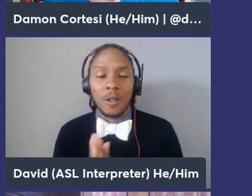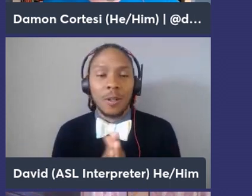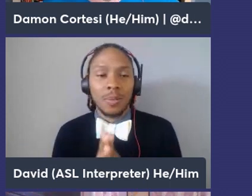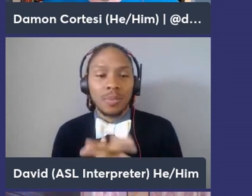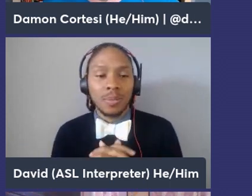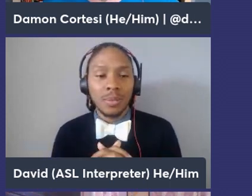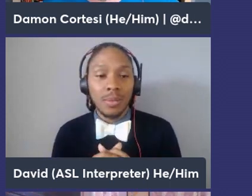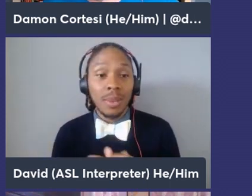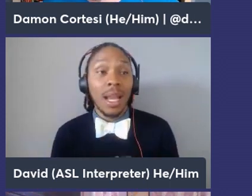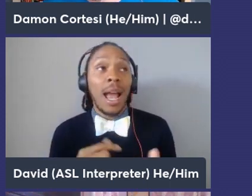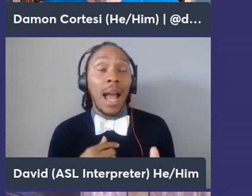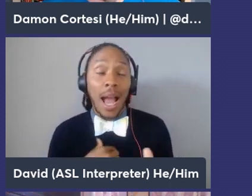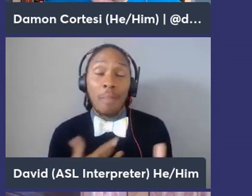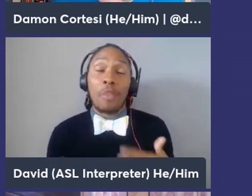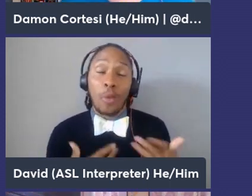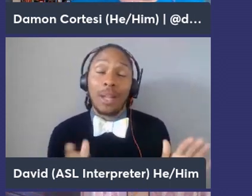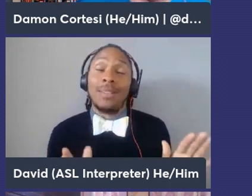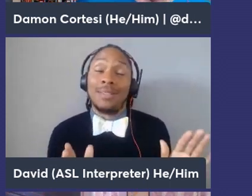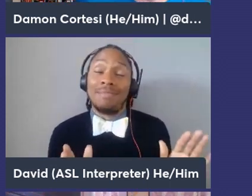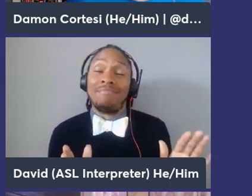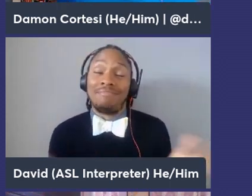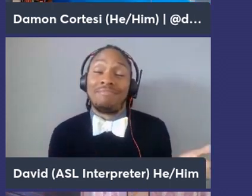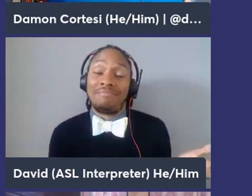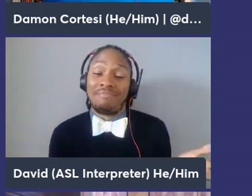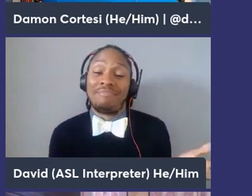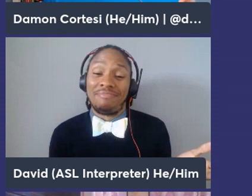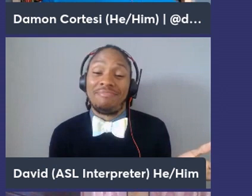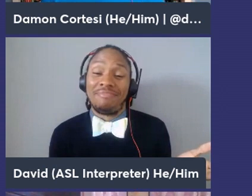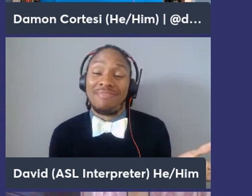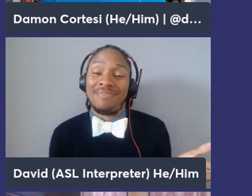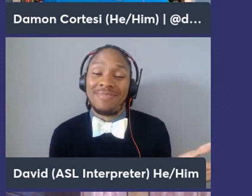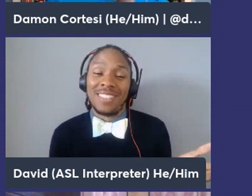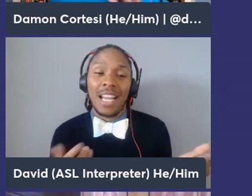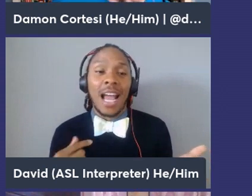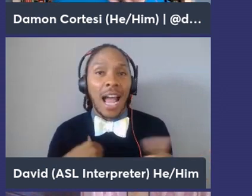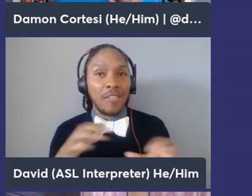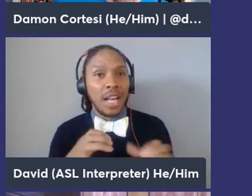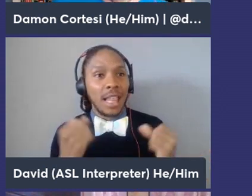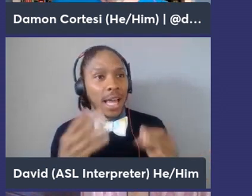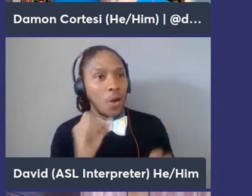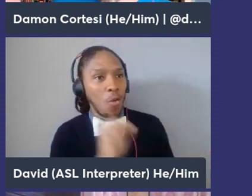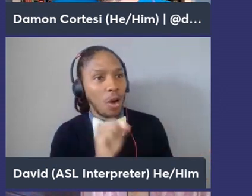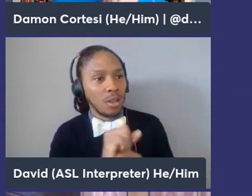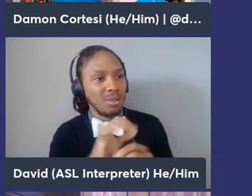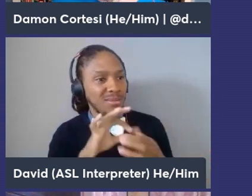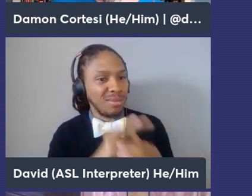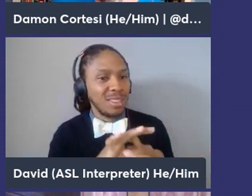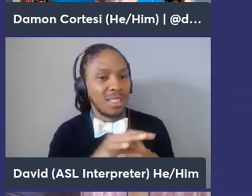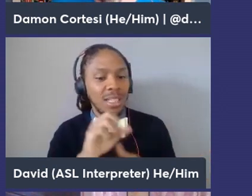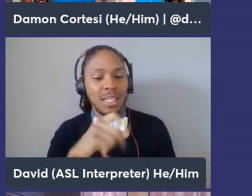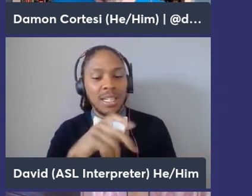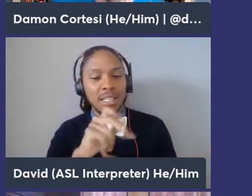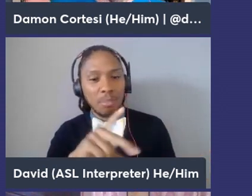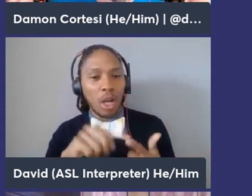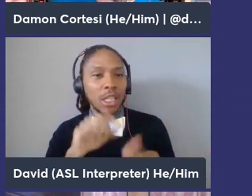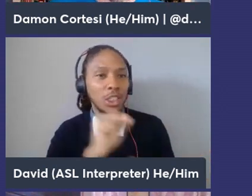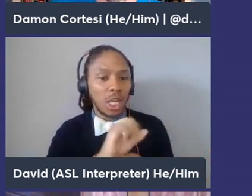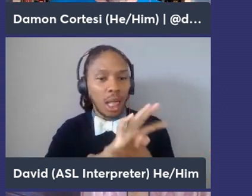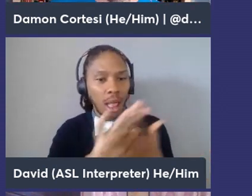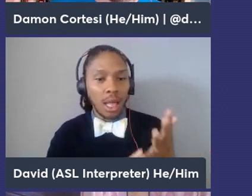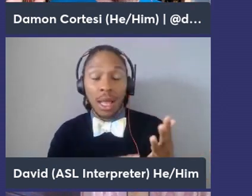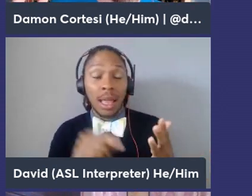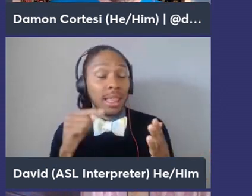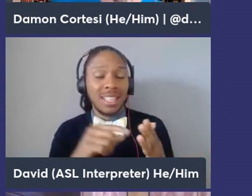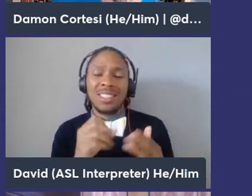I'm pretty thrilled as somebody as somebody that has done a lot of work with Spark jobs and all that kind of stuff. This is